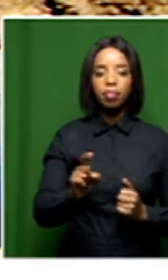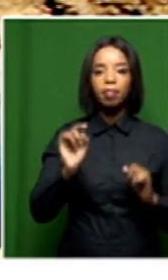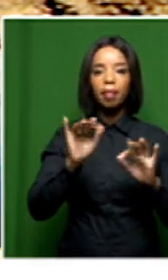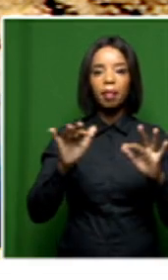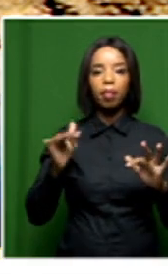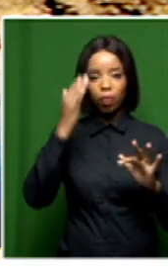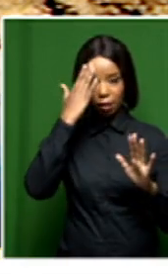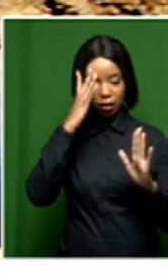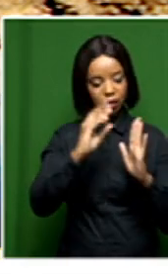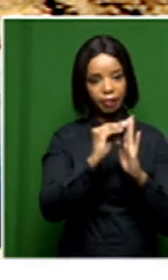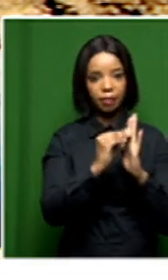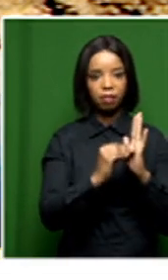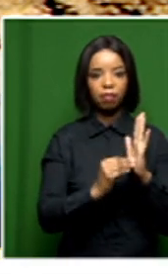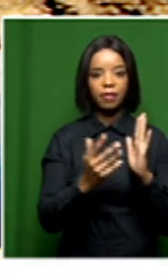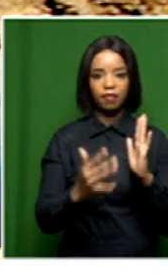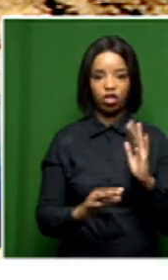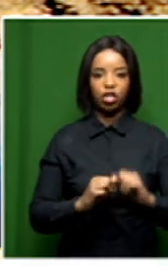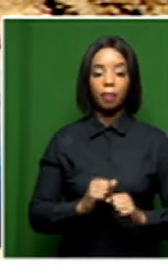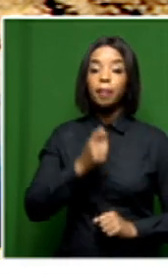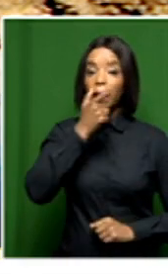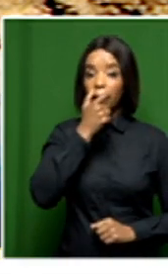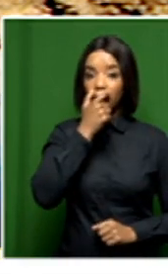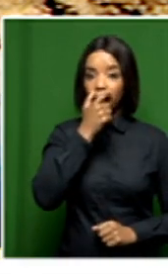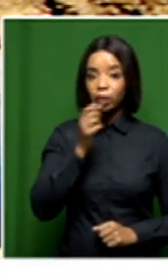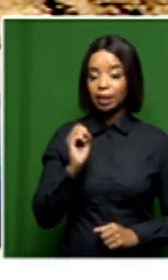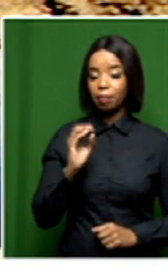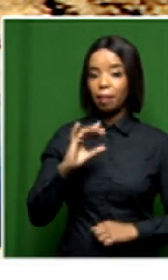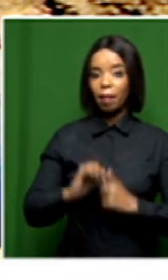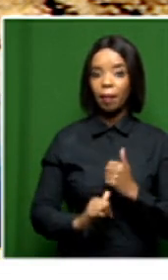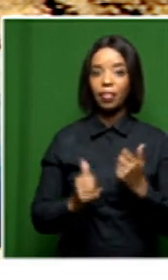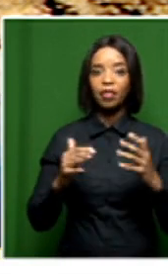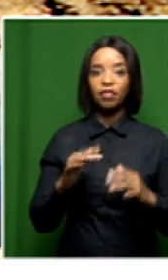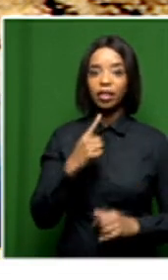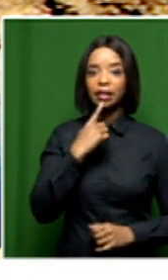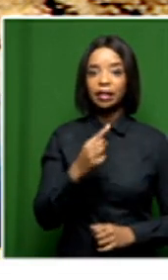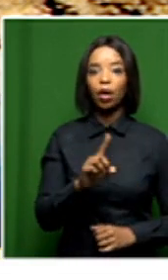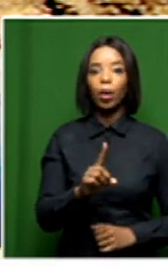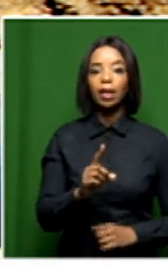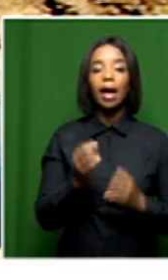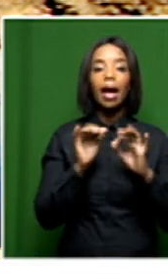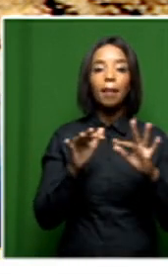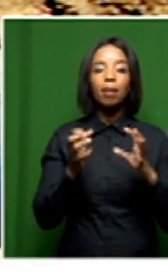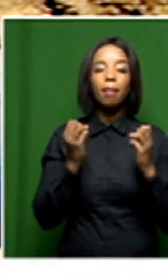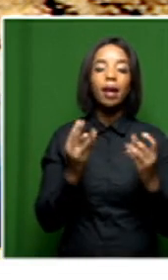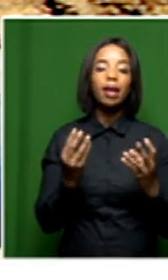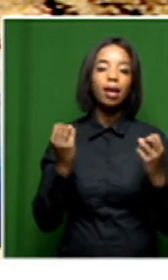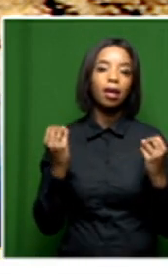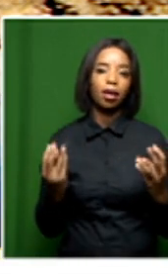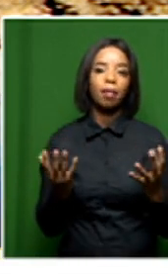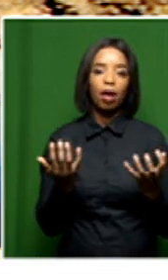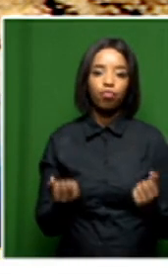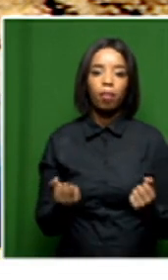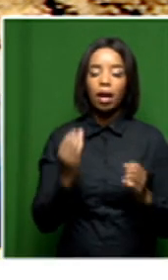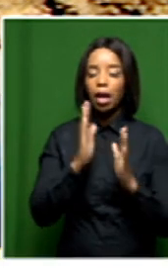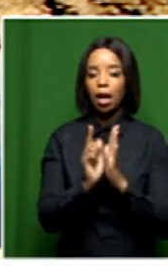in September said the revelation that thousands of public servants have been illegally receiving social grants shows